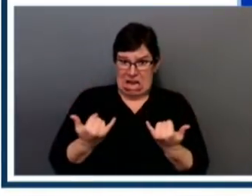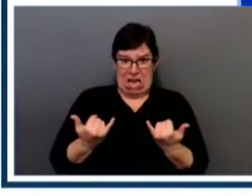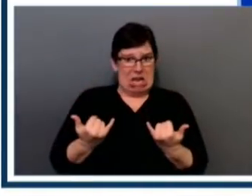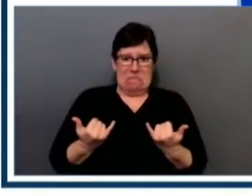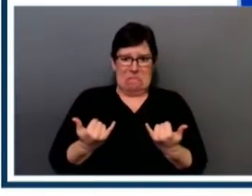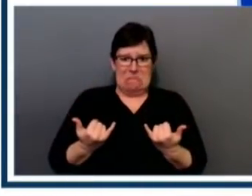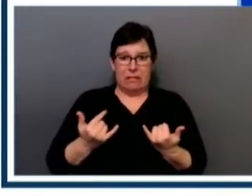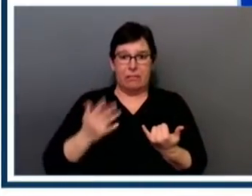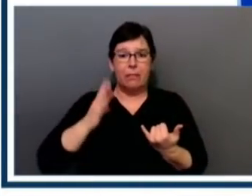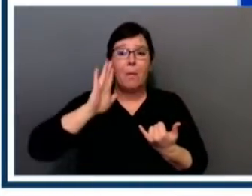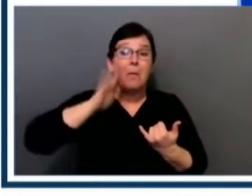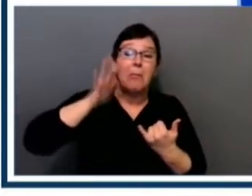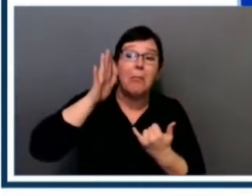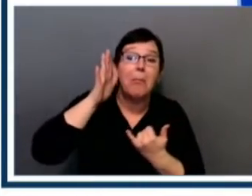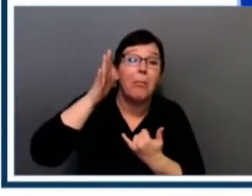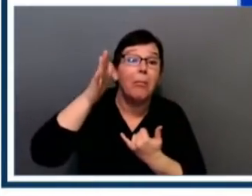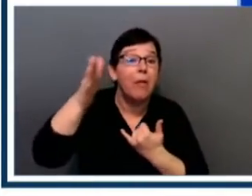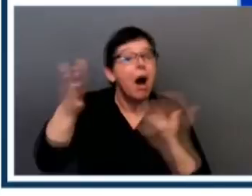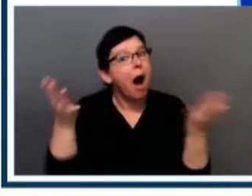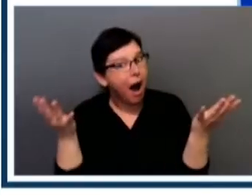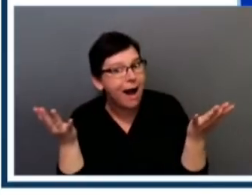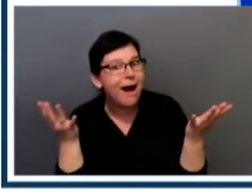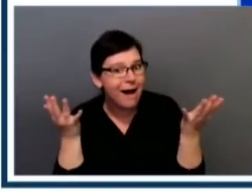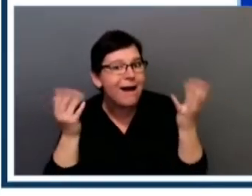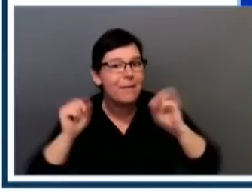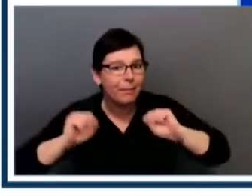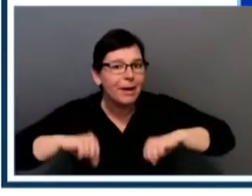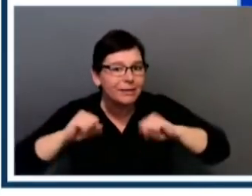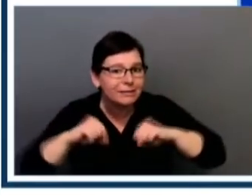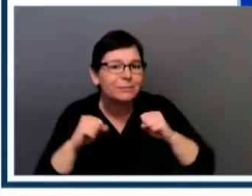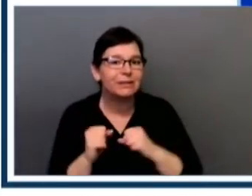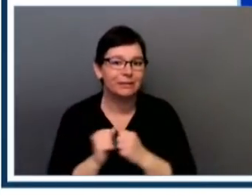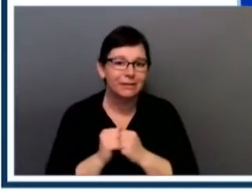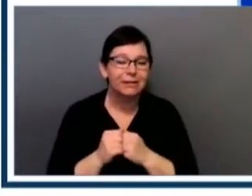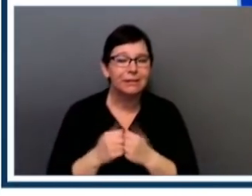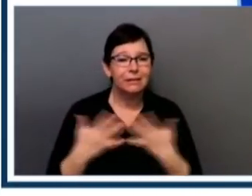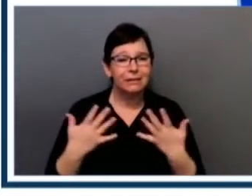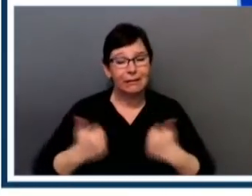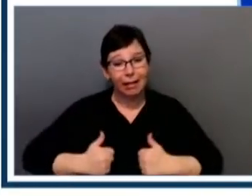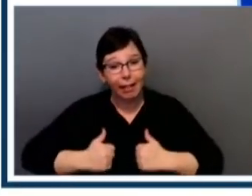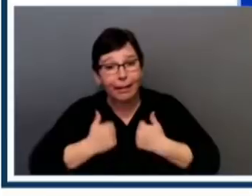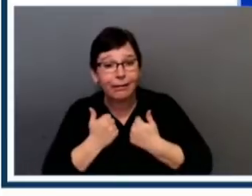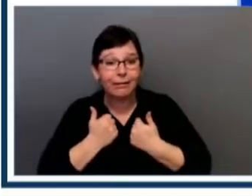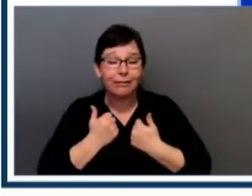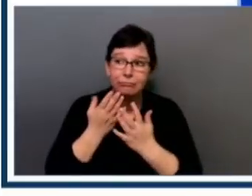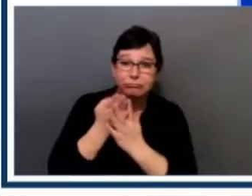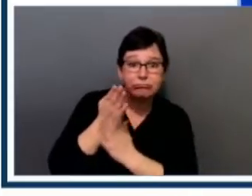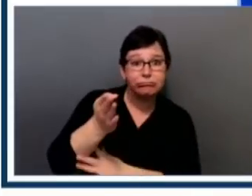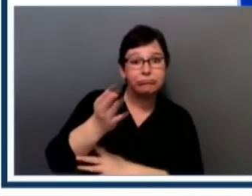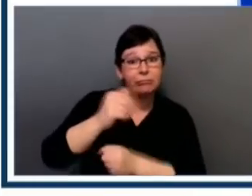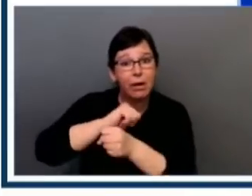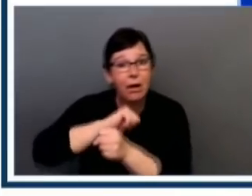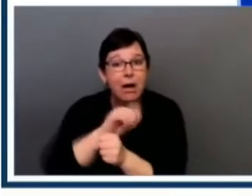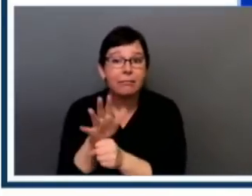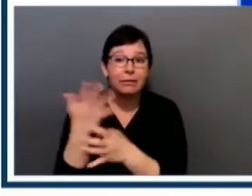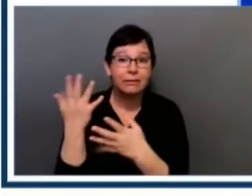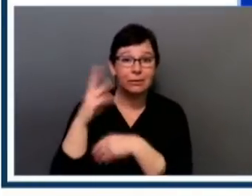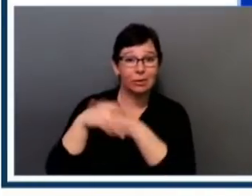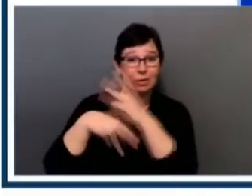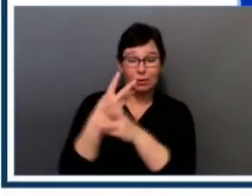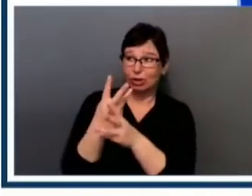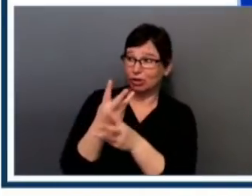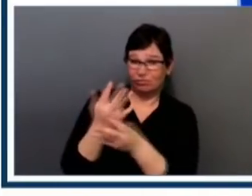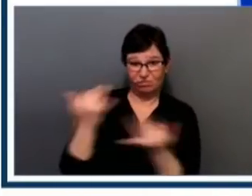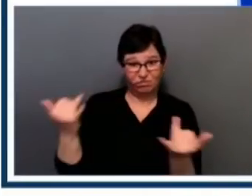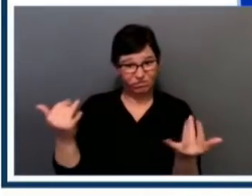COVID, that's the reality. That has to become our new reality. And I know, and I respect that